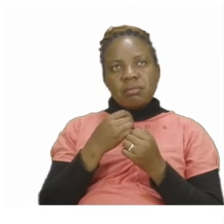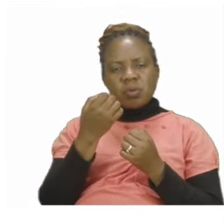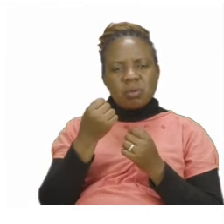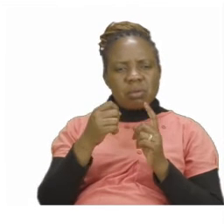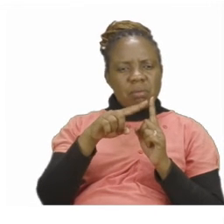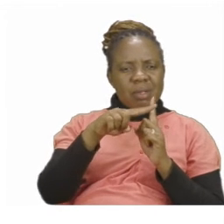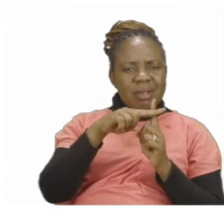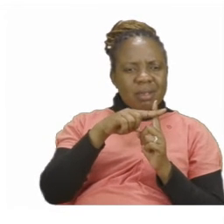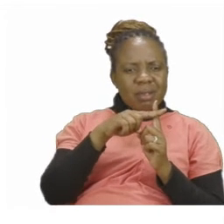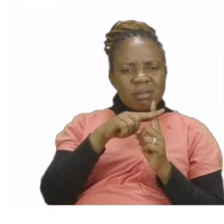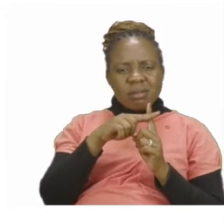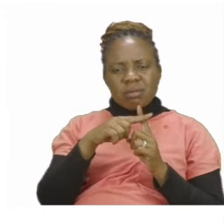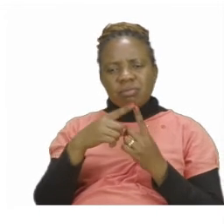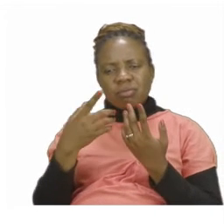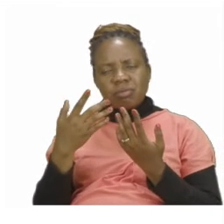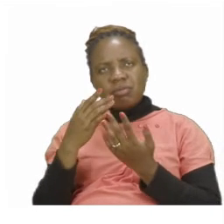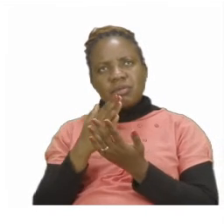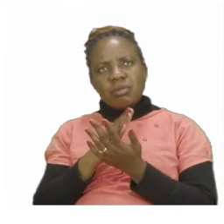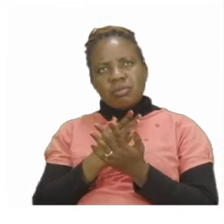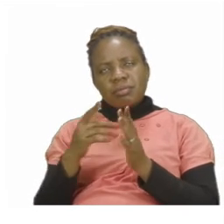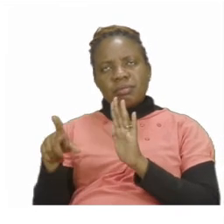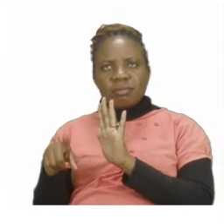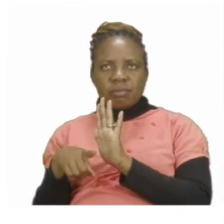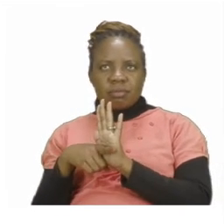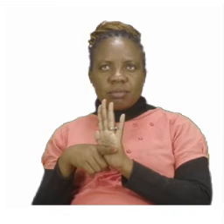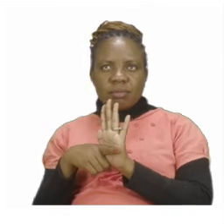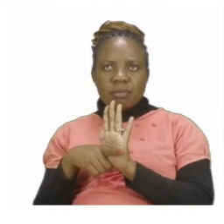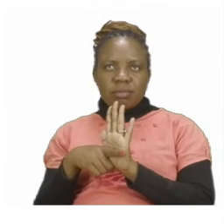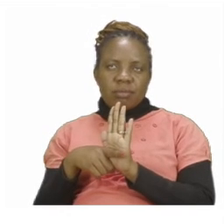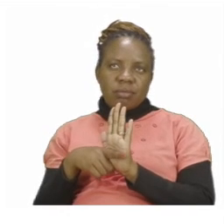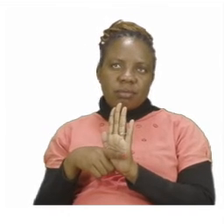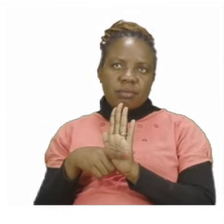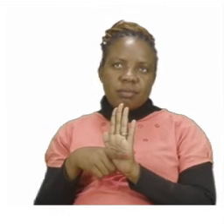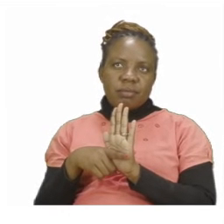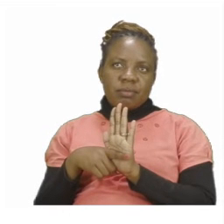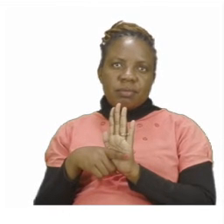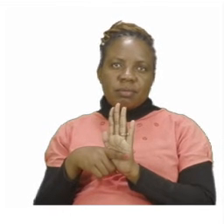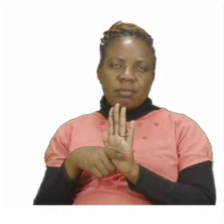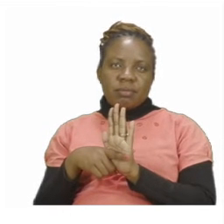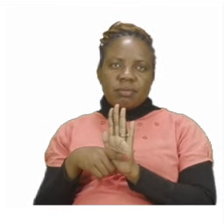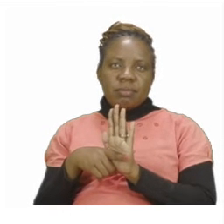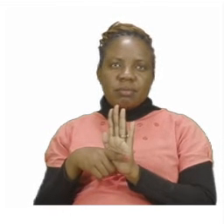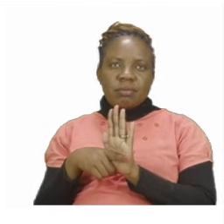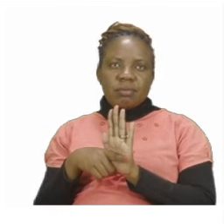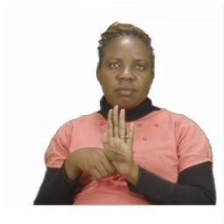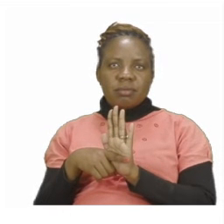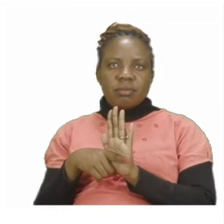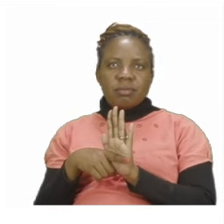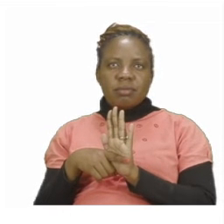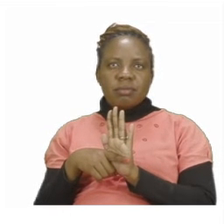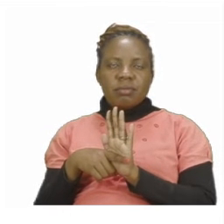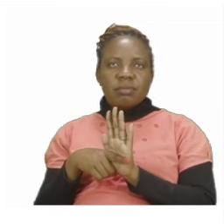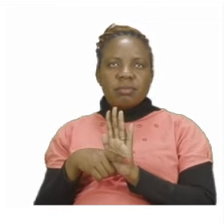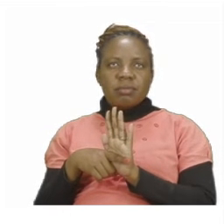sums and subtraction or minus sums. So here we have to add